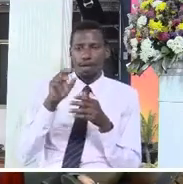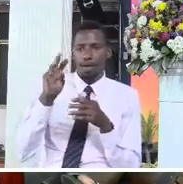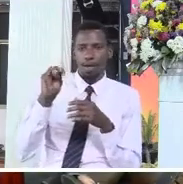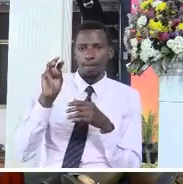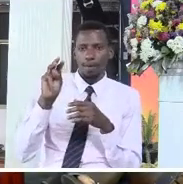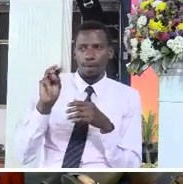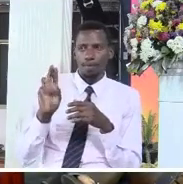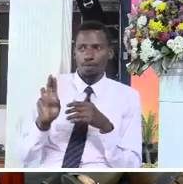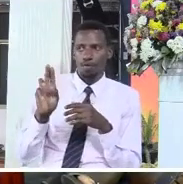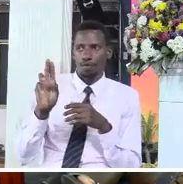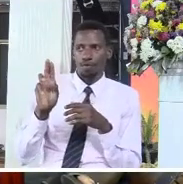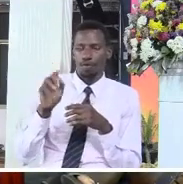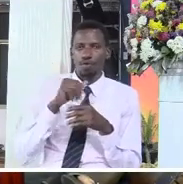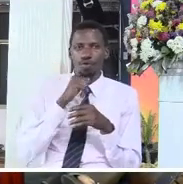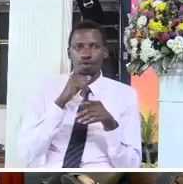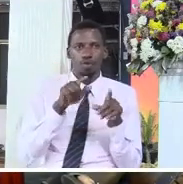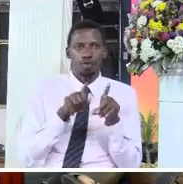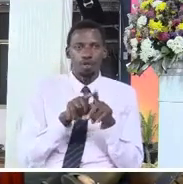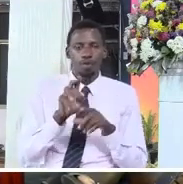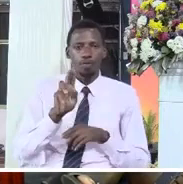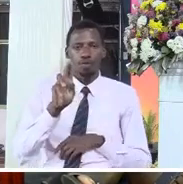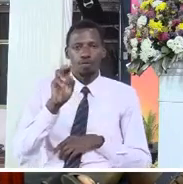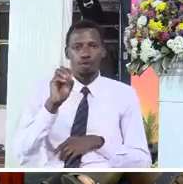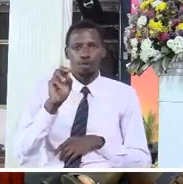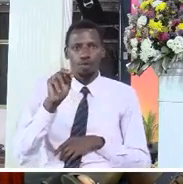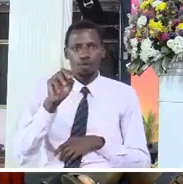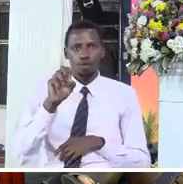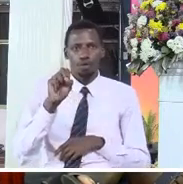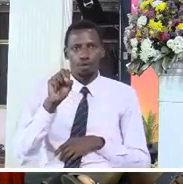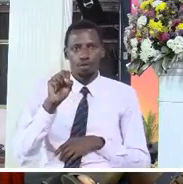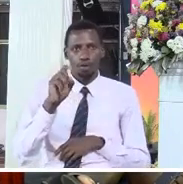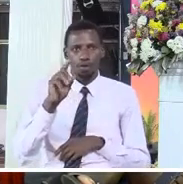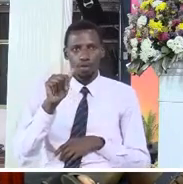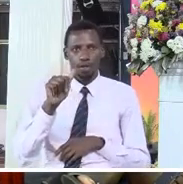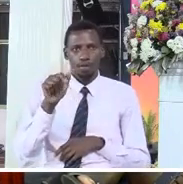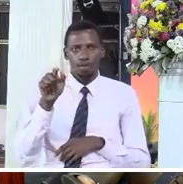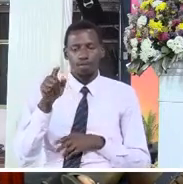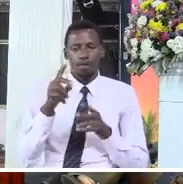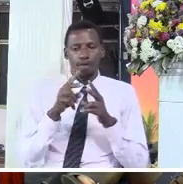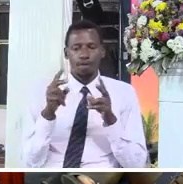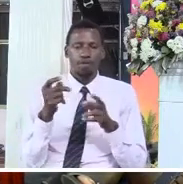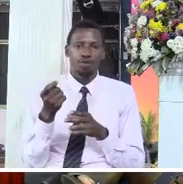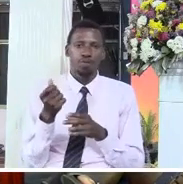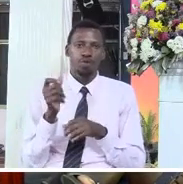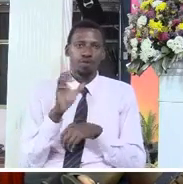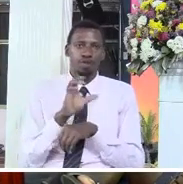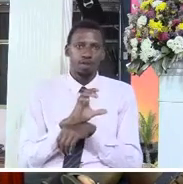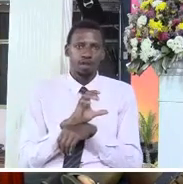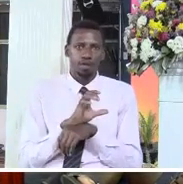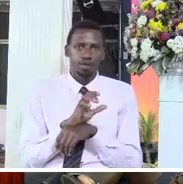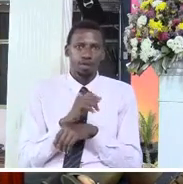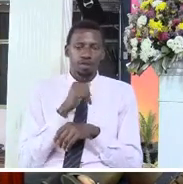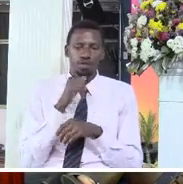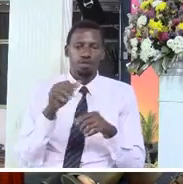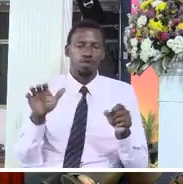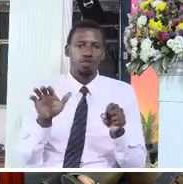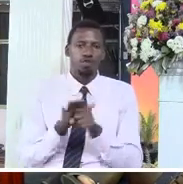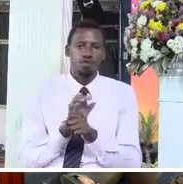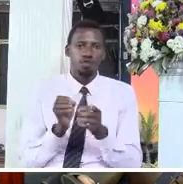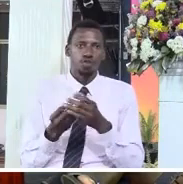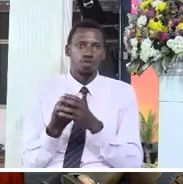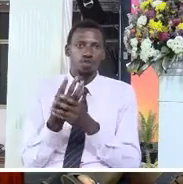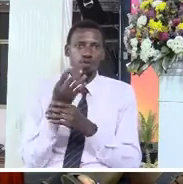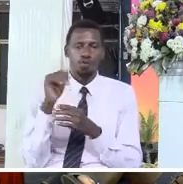Multimedia, unlike UONSDA, is still a very small church. It's not yet fully grown,